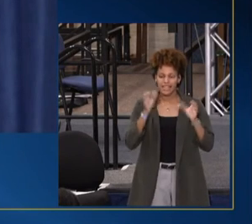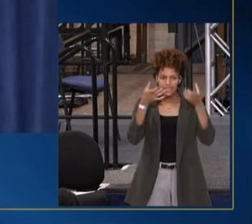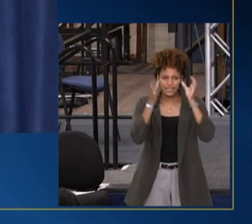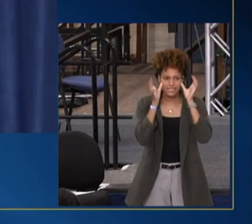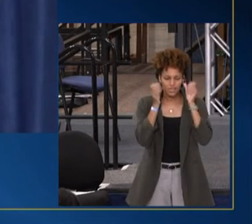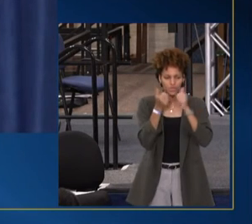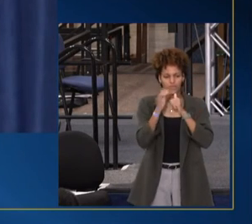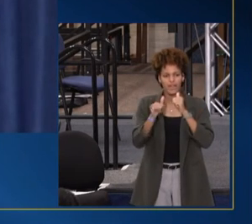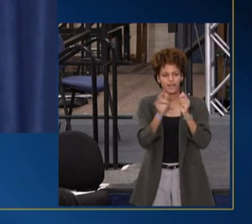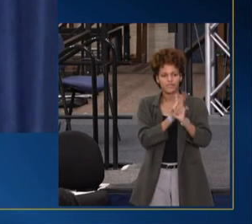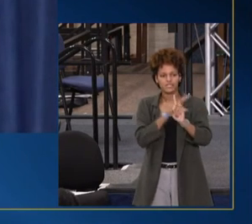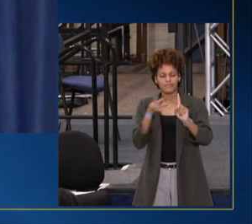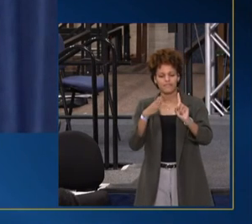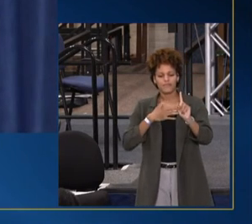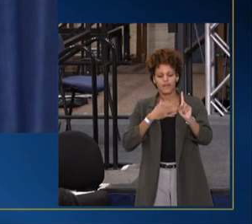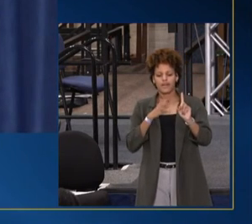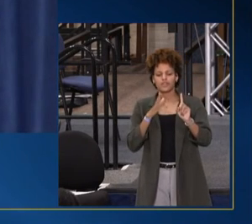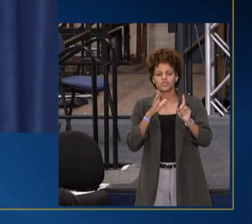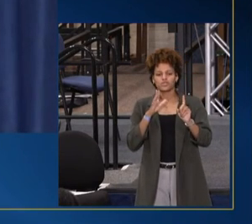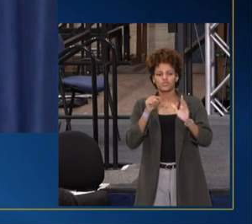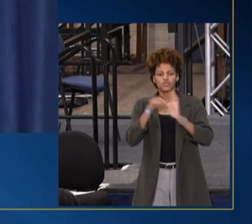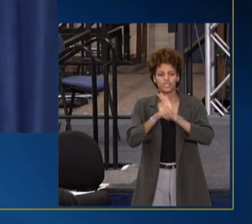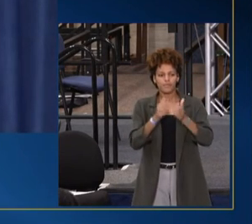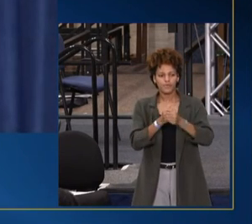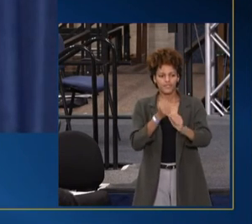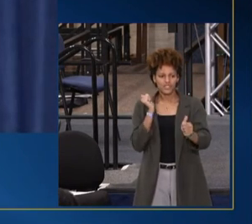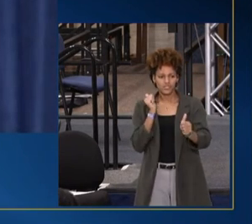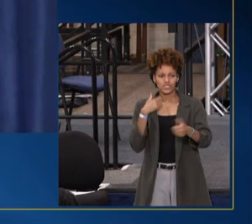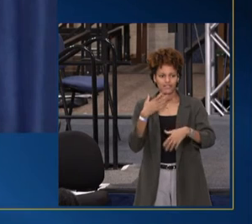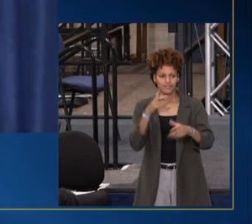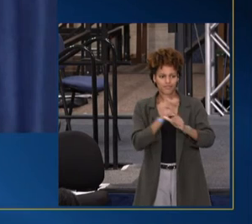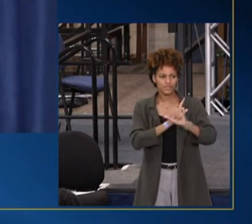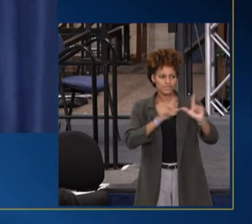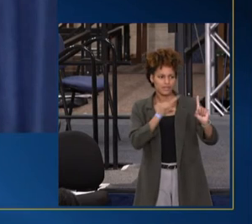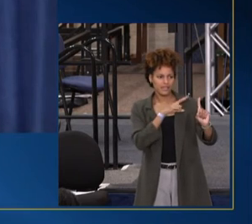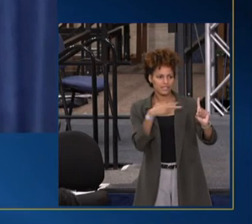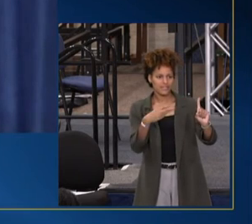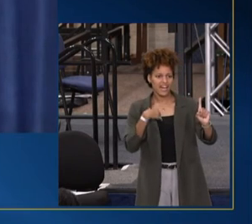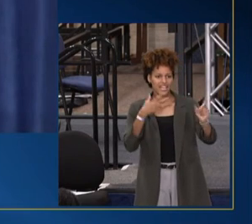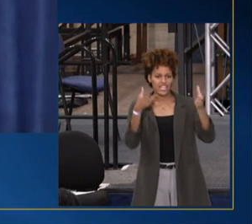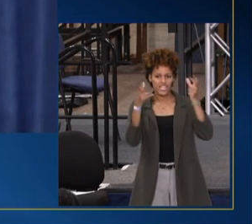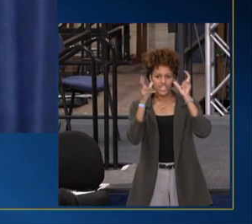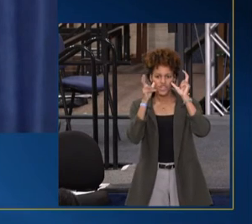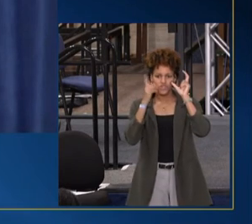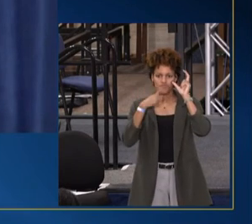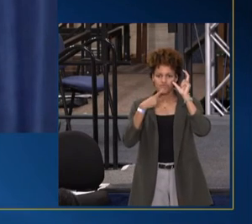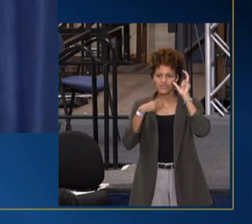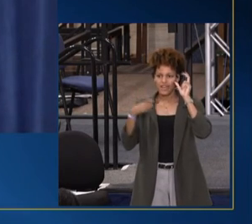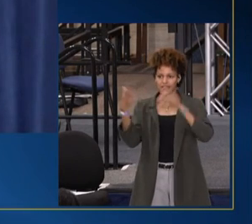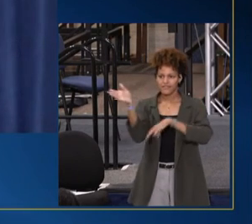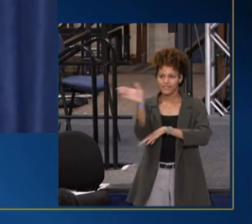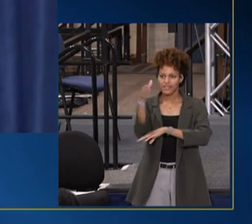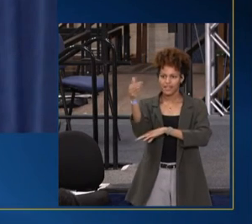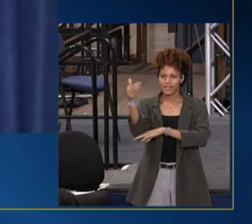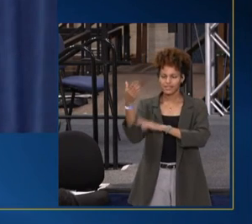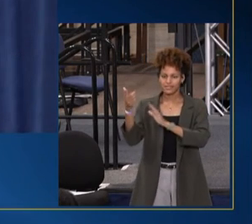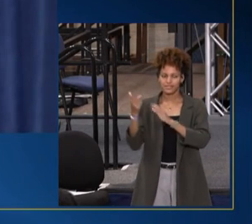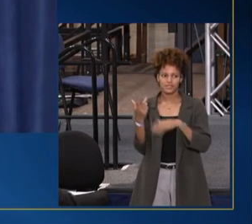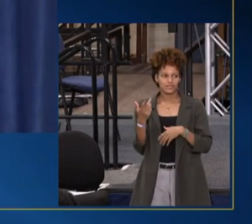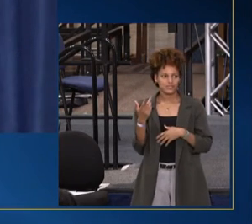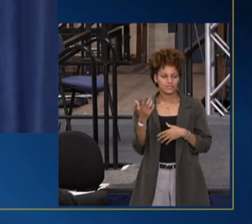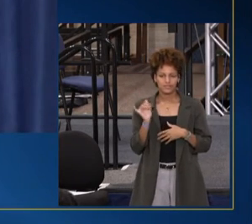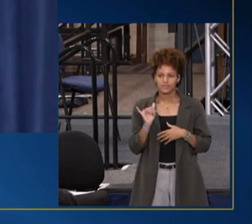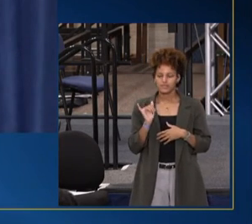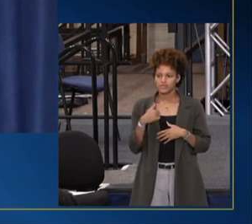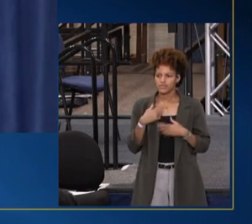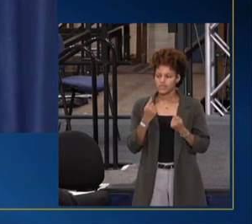prevention lens, I hear red flags. And that's part of what is concerning to me about these bills. Looking even more broadly than the